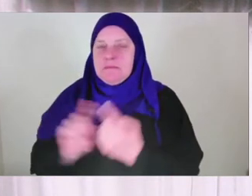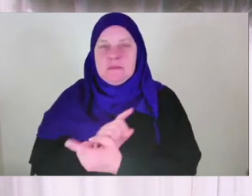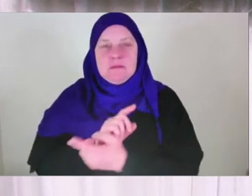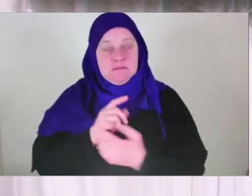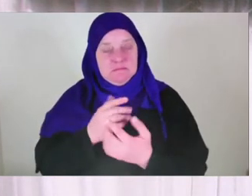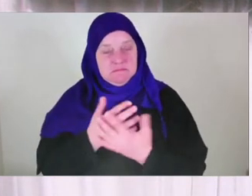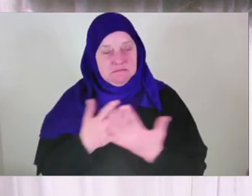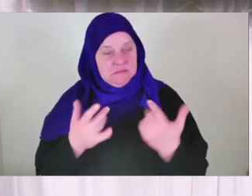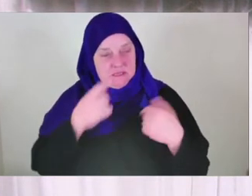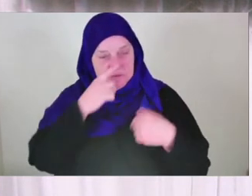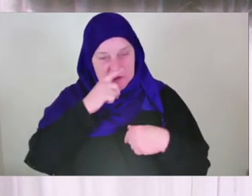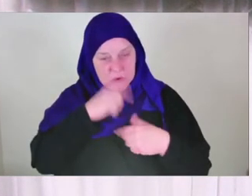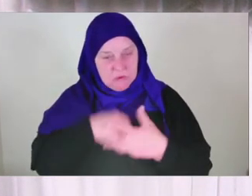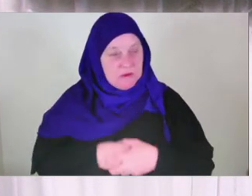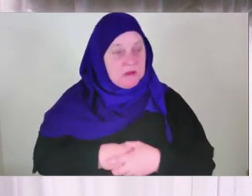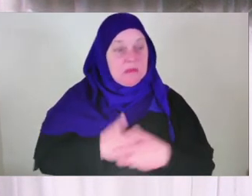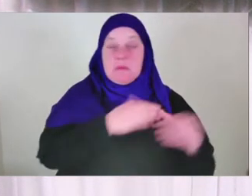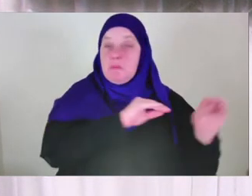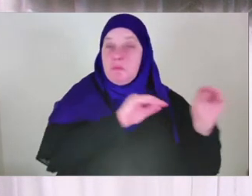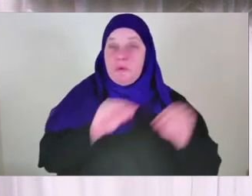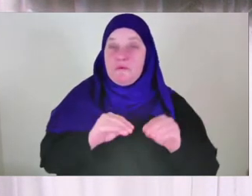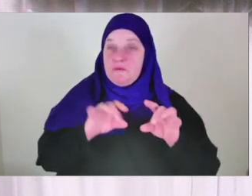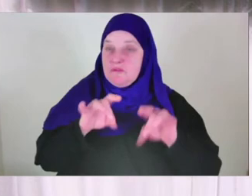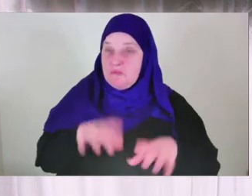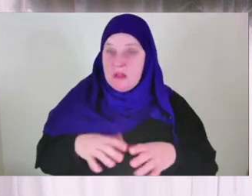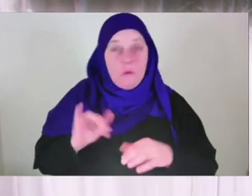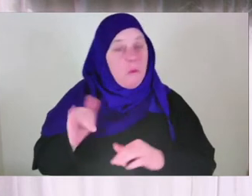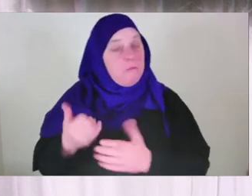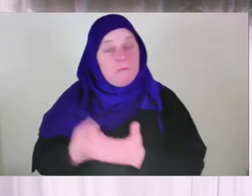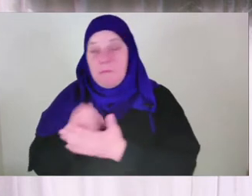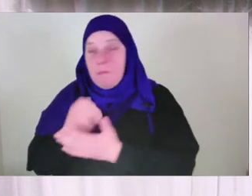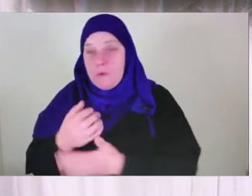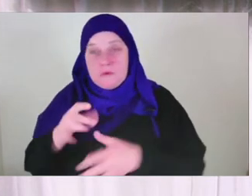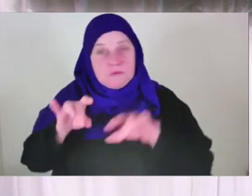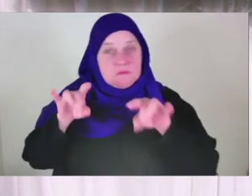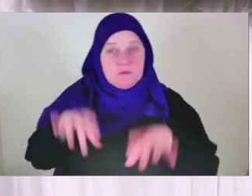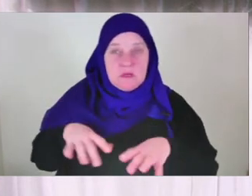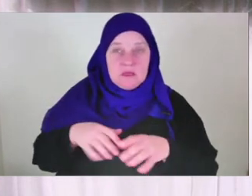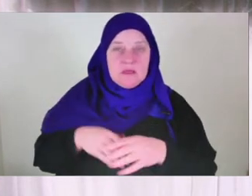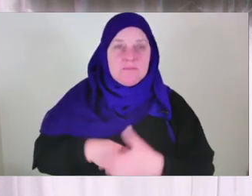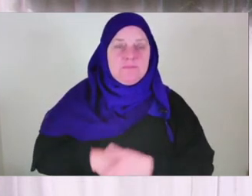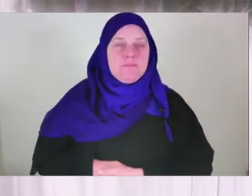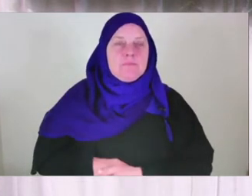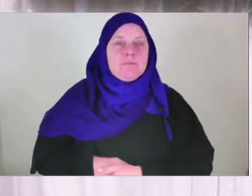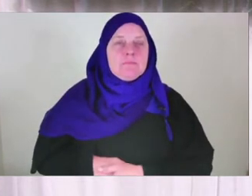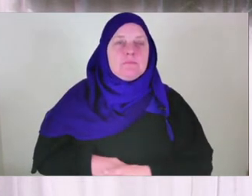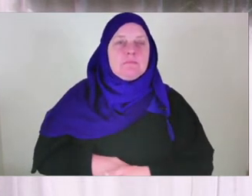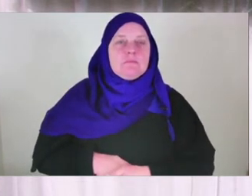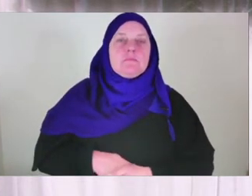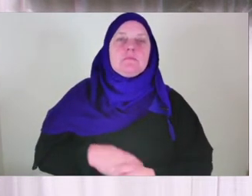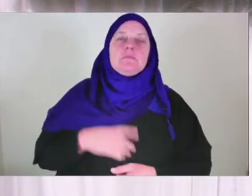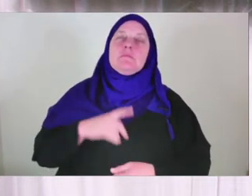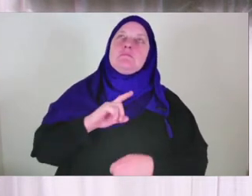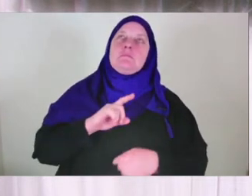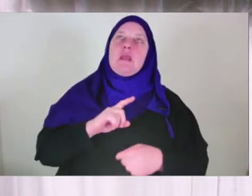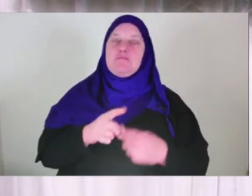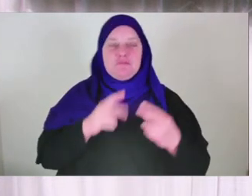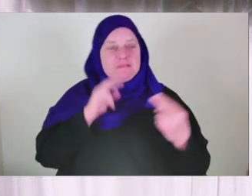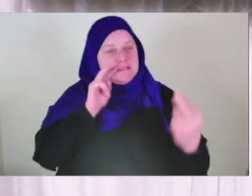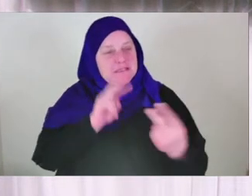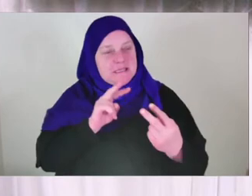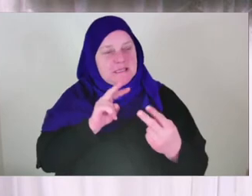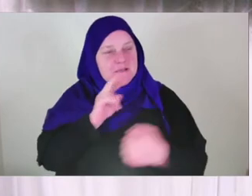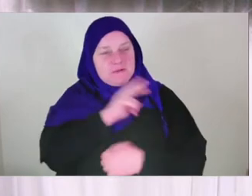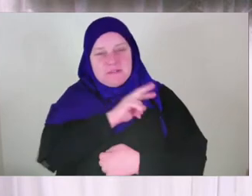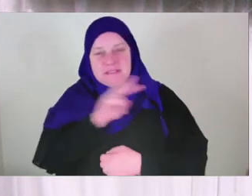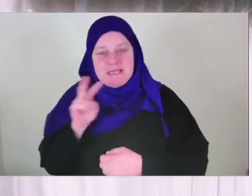here. Could you comment on some of the community attitudes that you've come across when it comes to